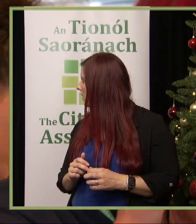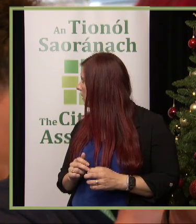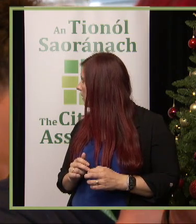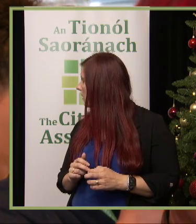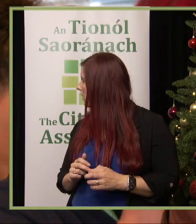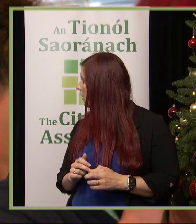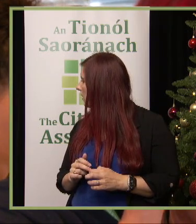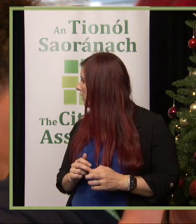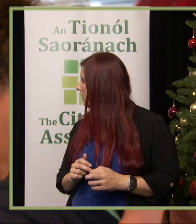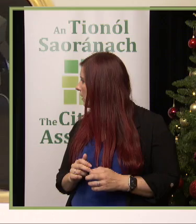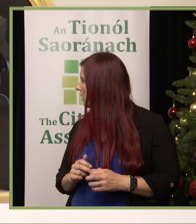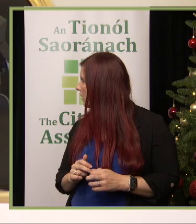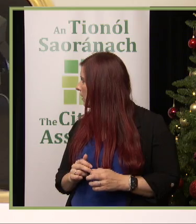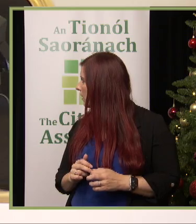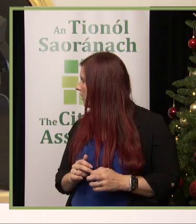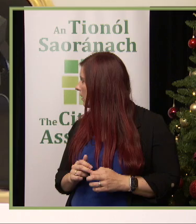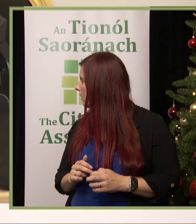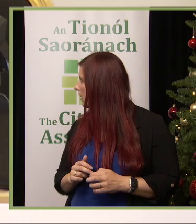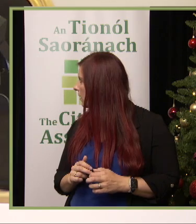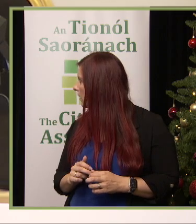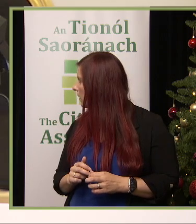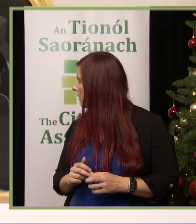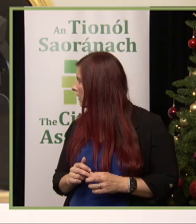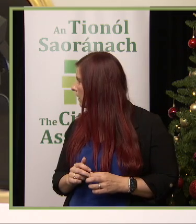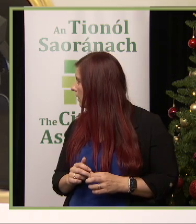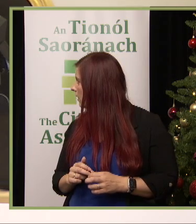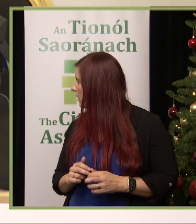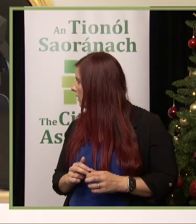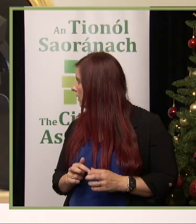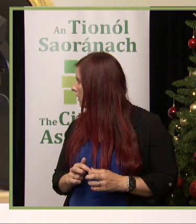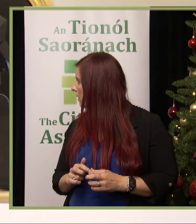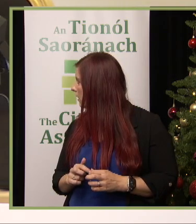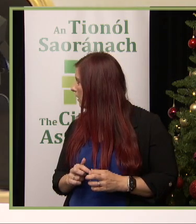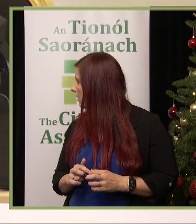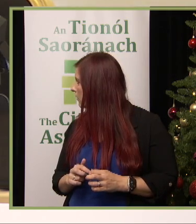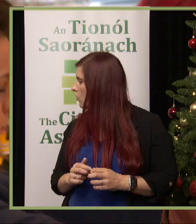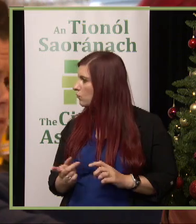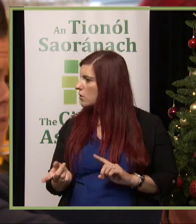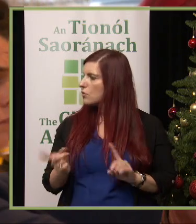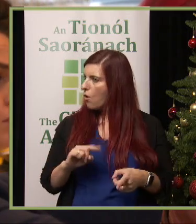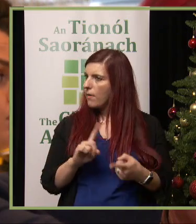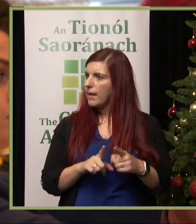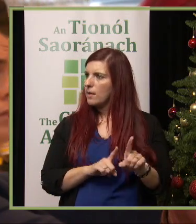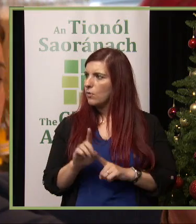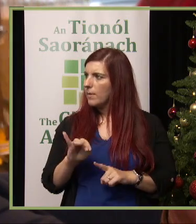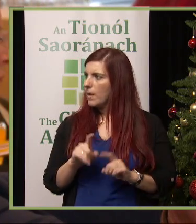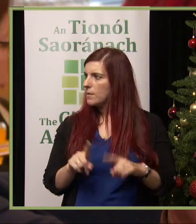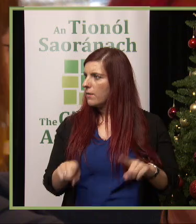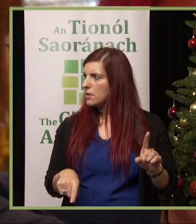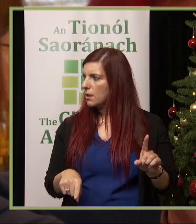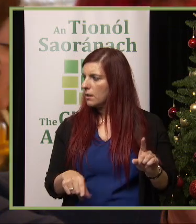improve. halting the biodiversity loss, restoring and improving biodiversity. That's Something the along suggestion. those lines,